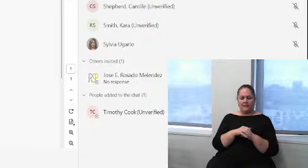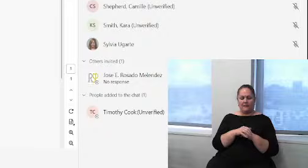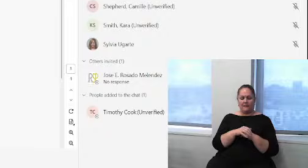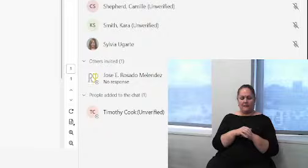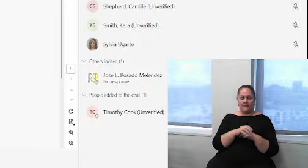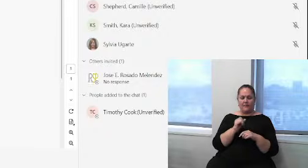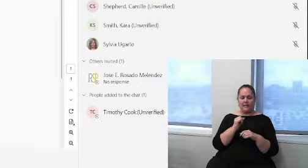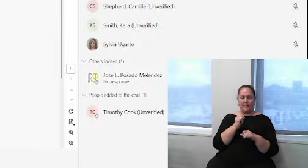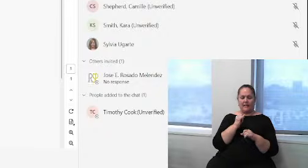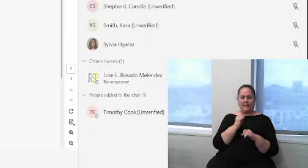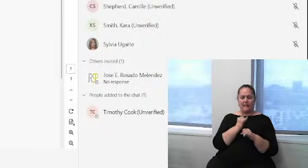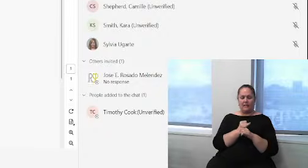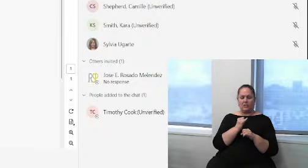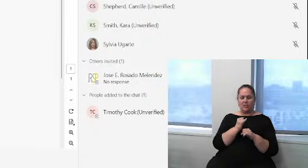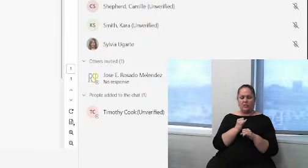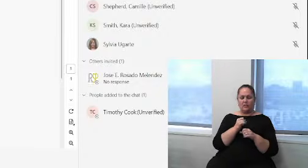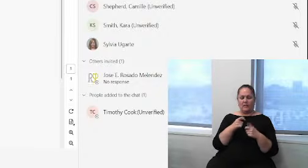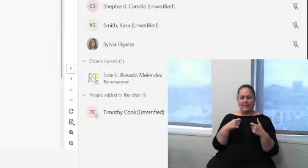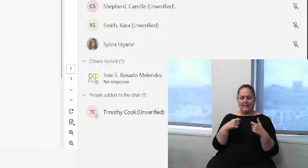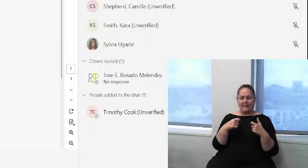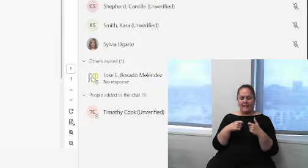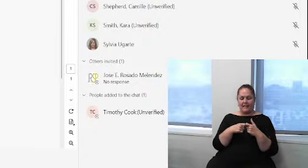IEEE. Thank you. Institute of